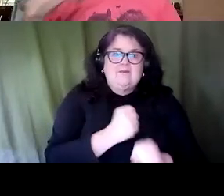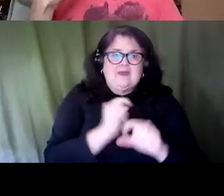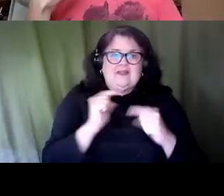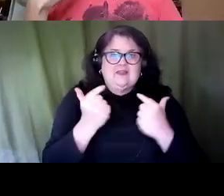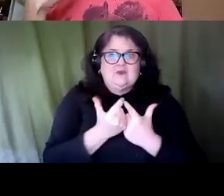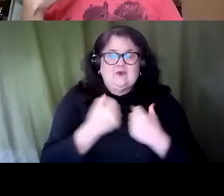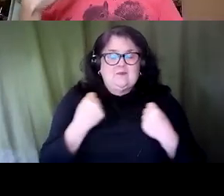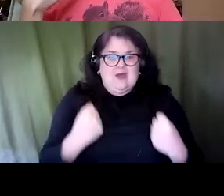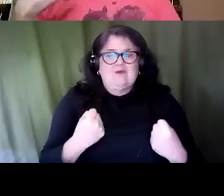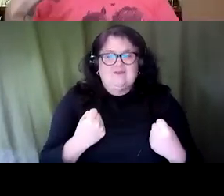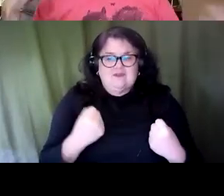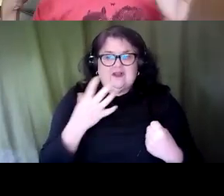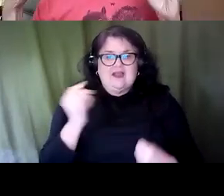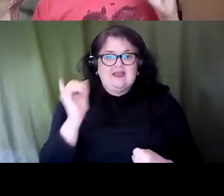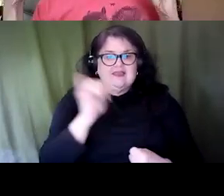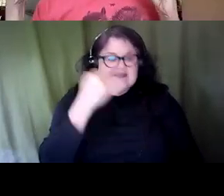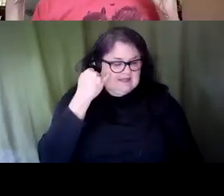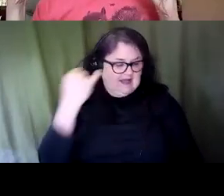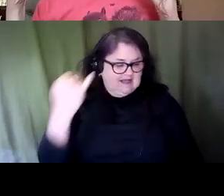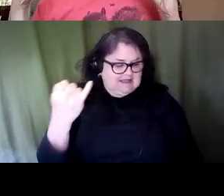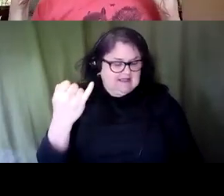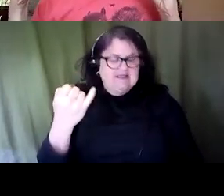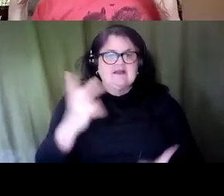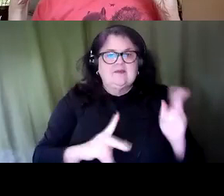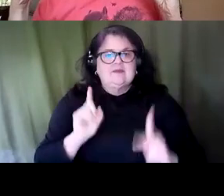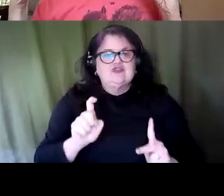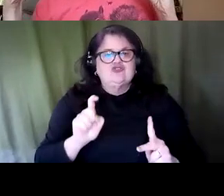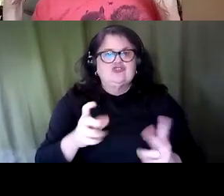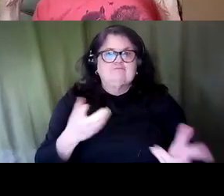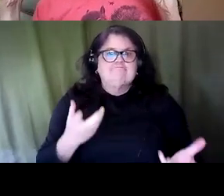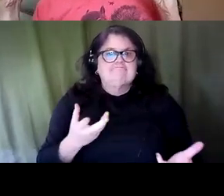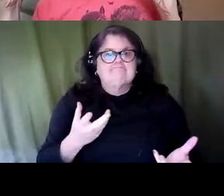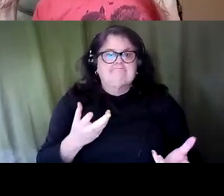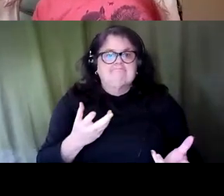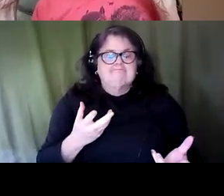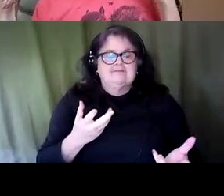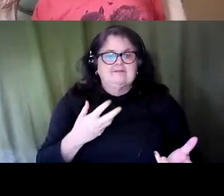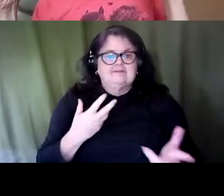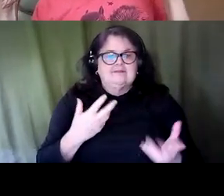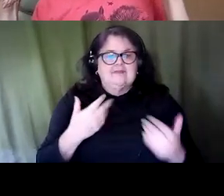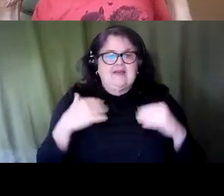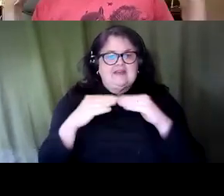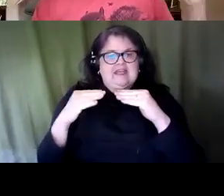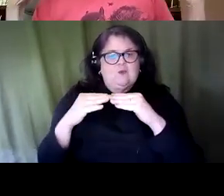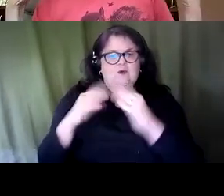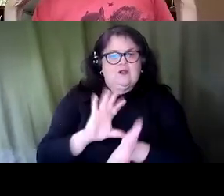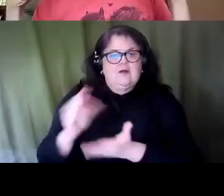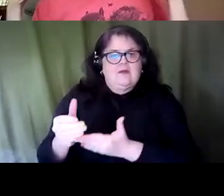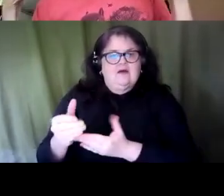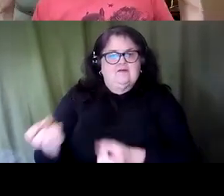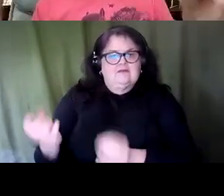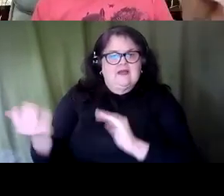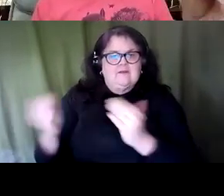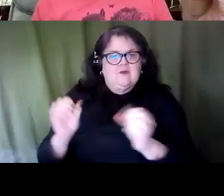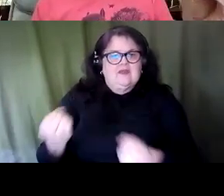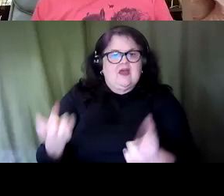And this idea that people should somehow get an equal amount for what they give. So if you